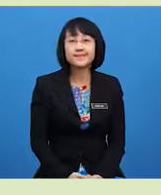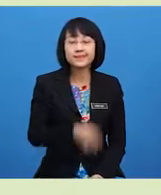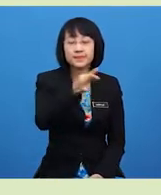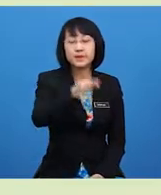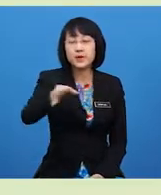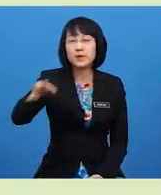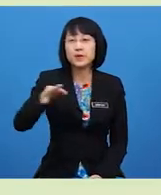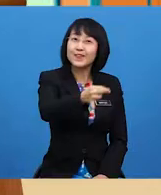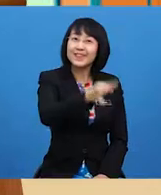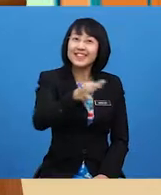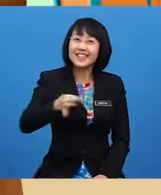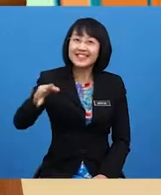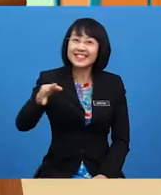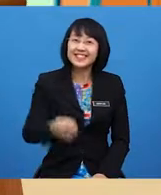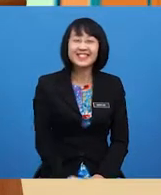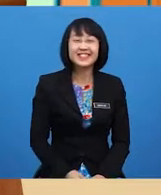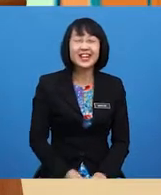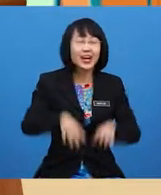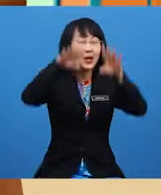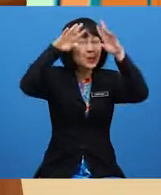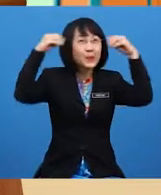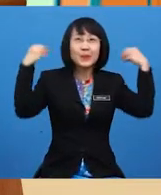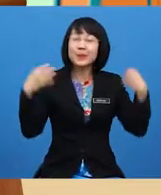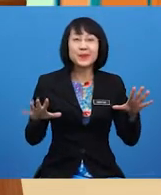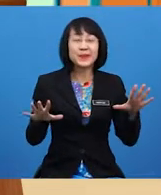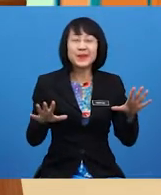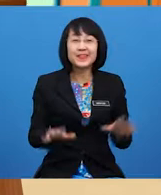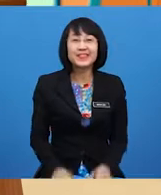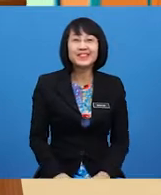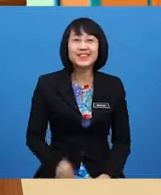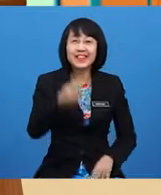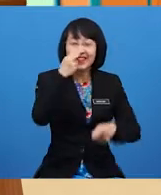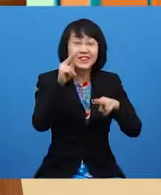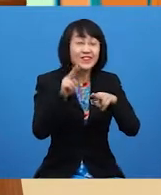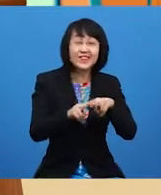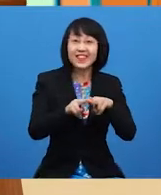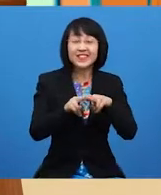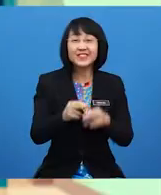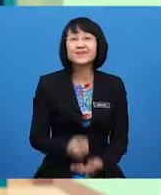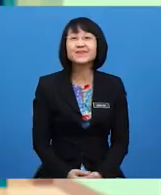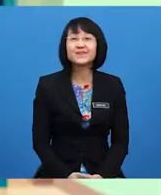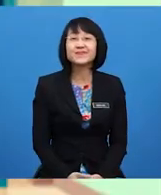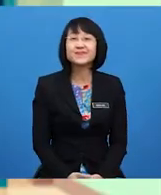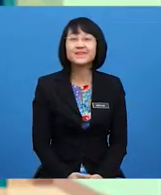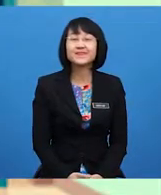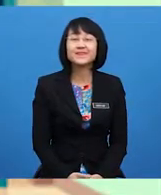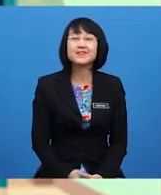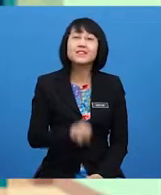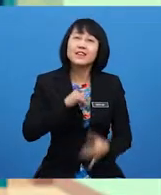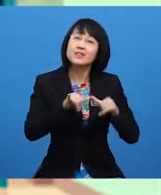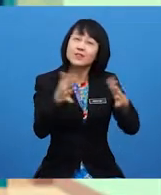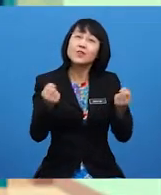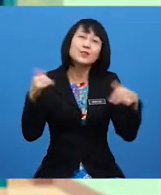pepperoni? Whew, that was fun, wasn't it? I still want